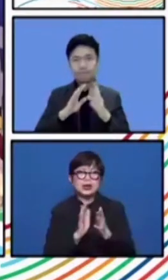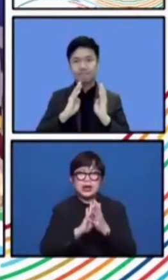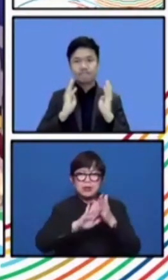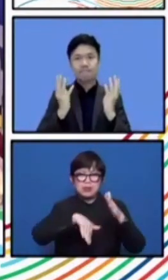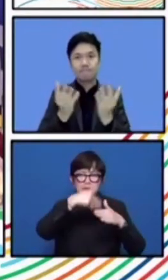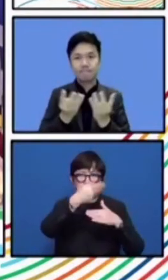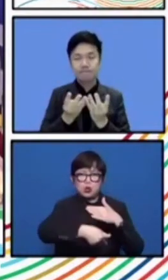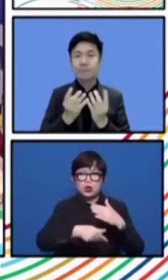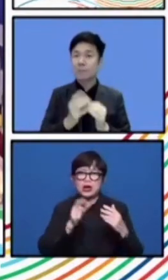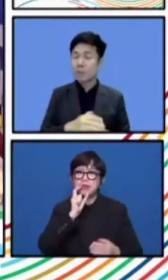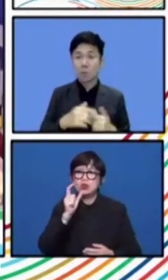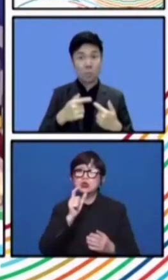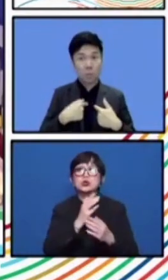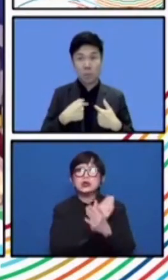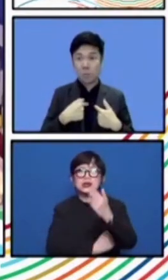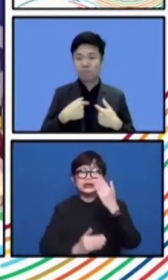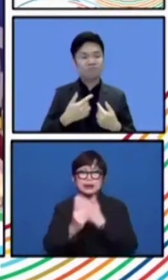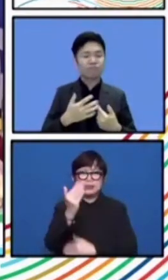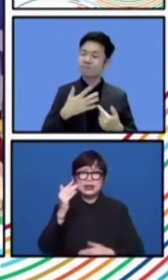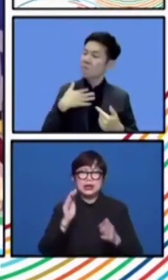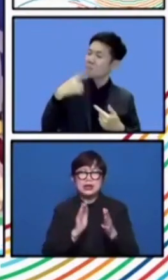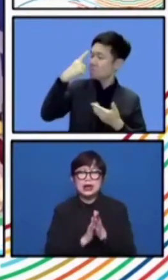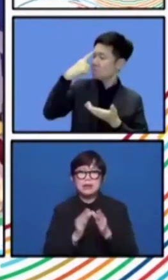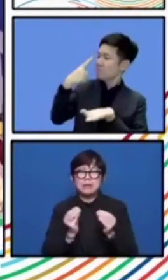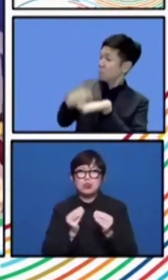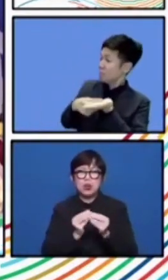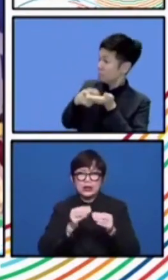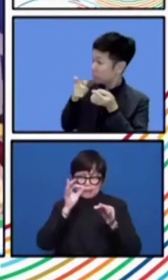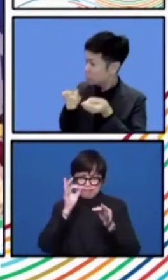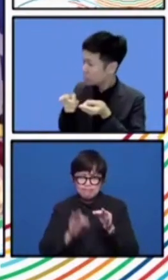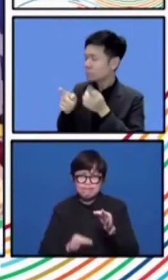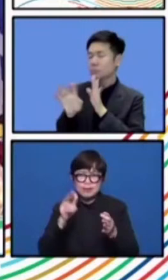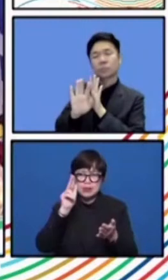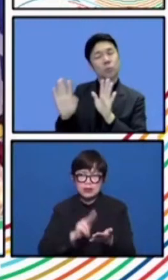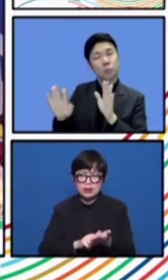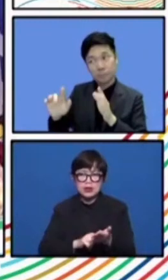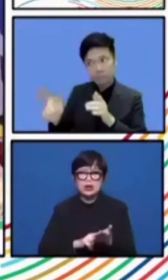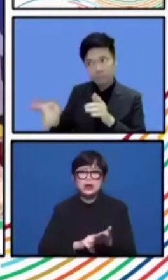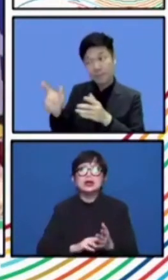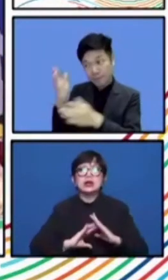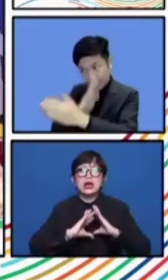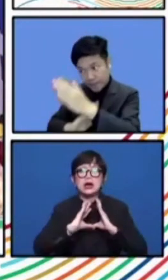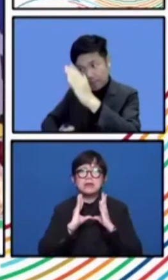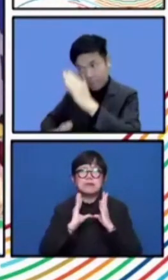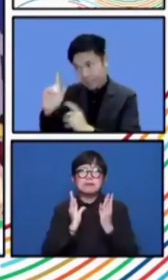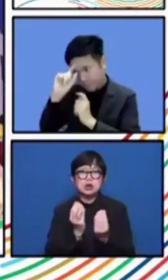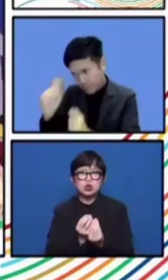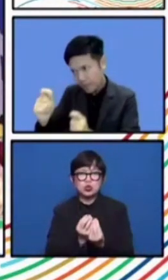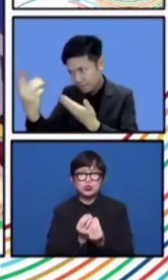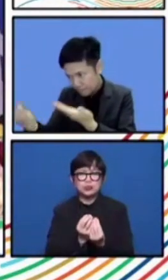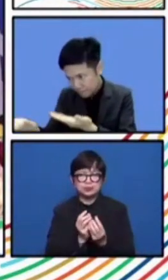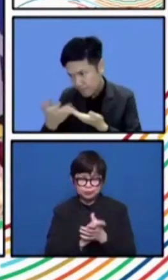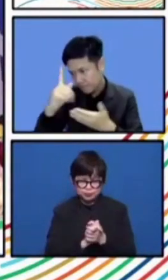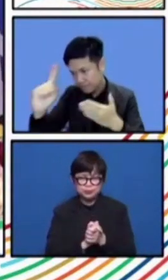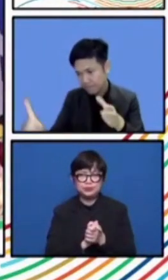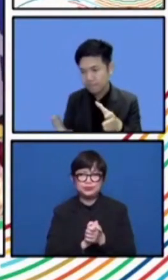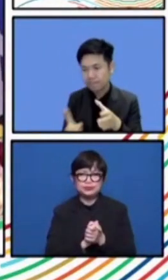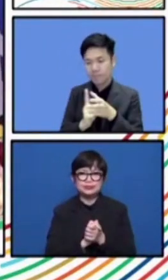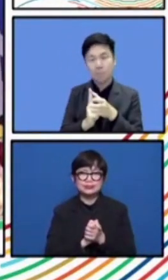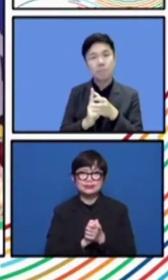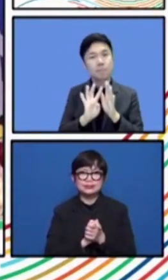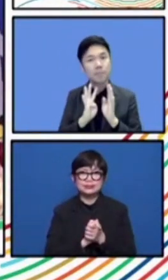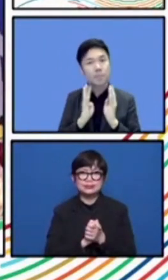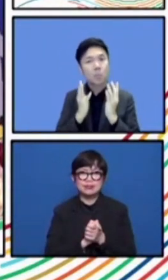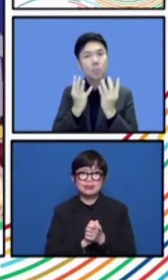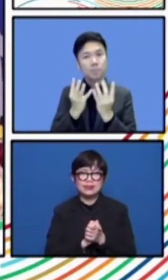decision making monitoring of this act already provides for appointment of